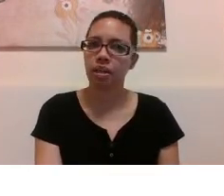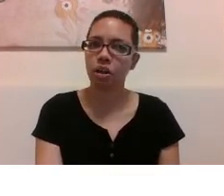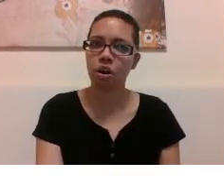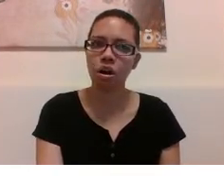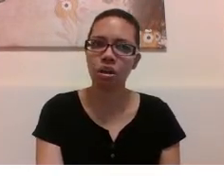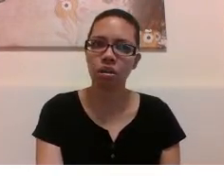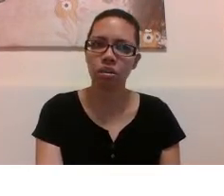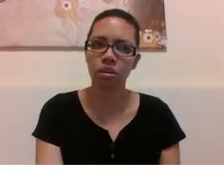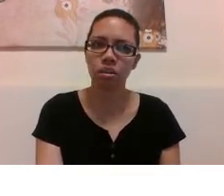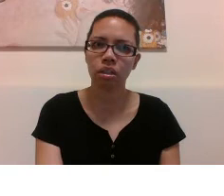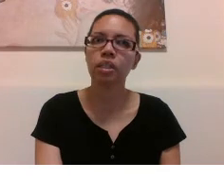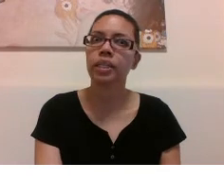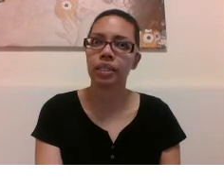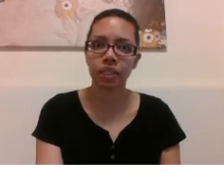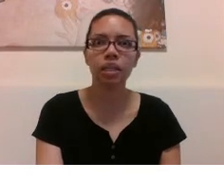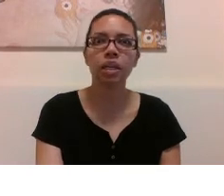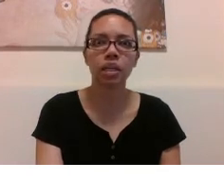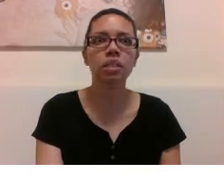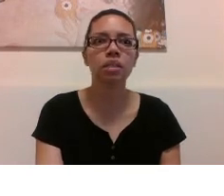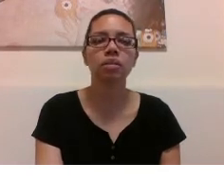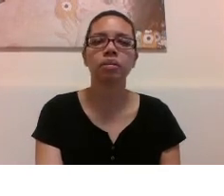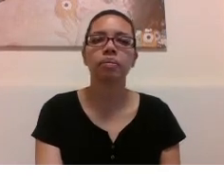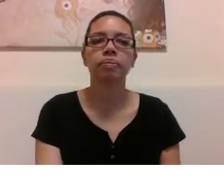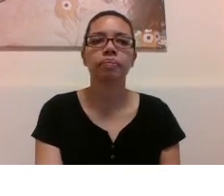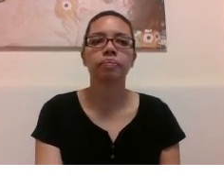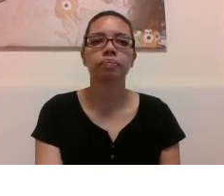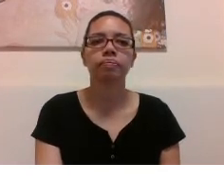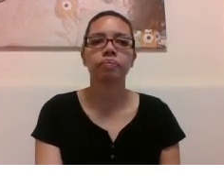Is that a clock? Yes, it is!